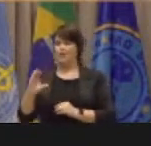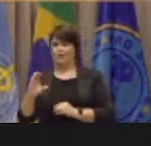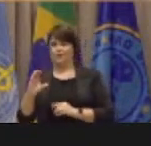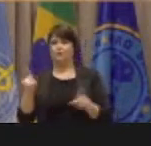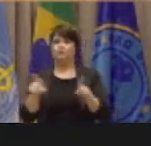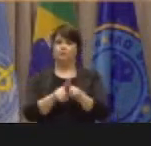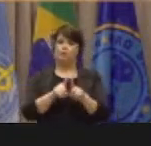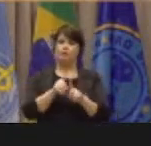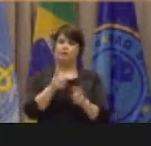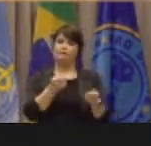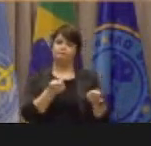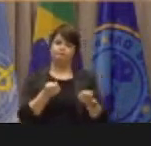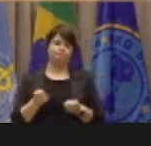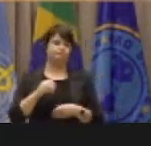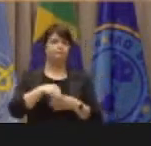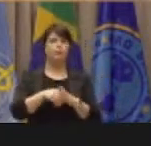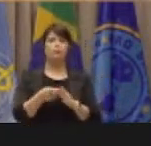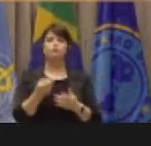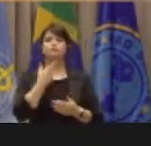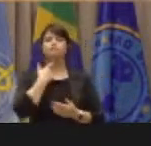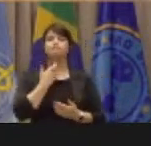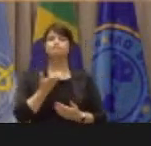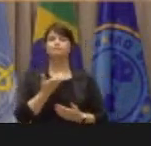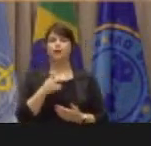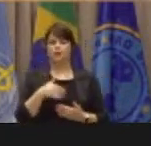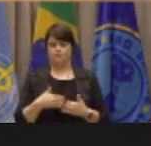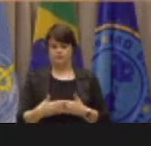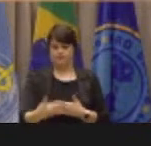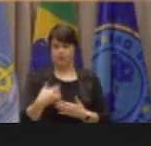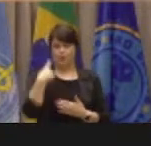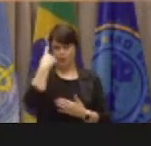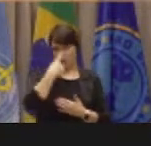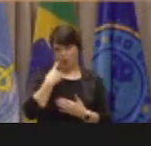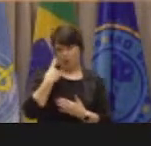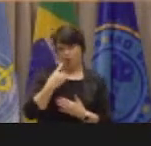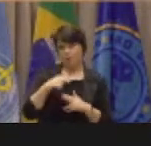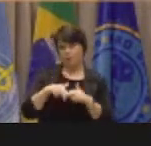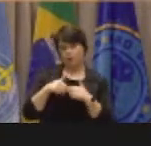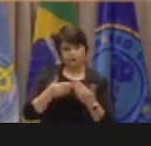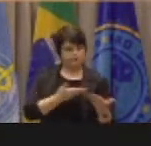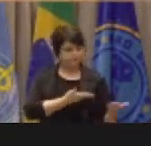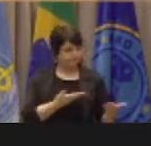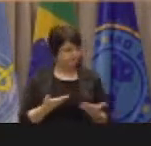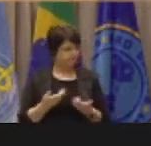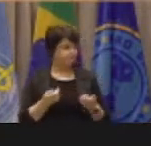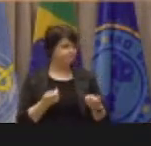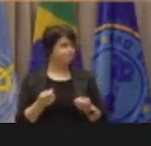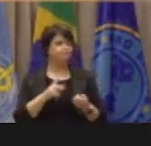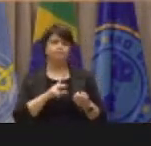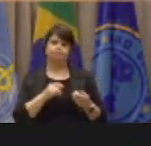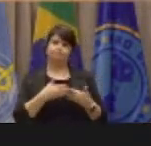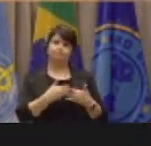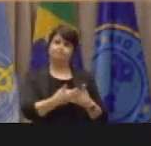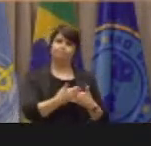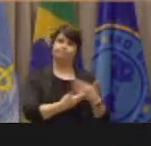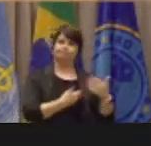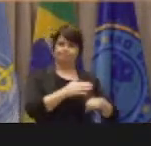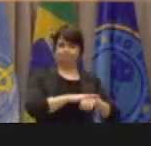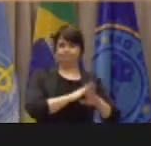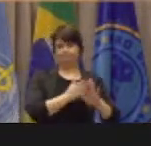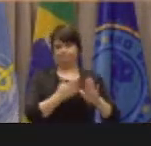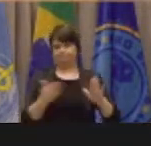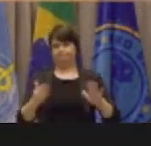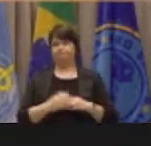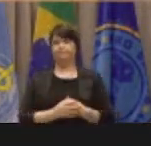Action in Health. It will be the mediator of this roundtable, and it will last 1 hour. So, sir, you